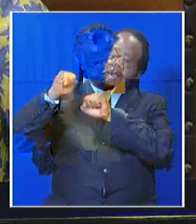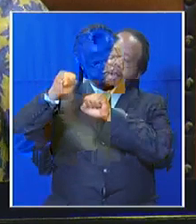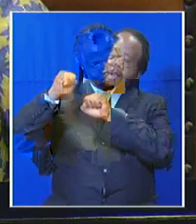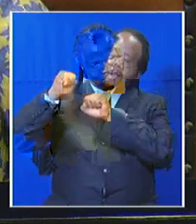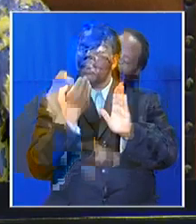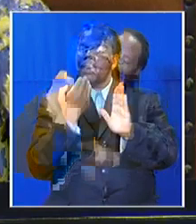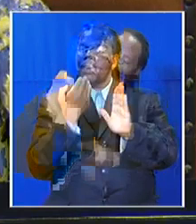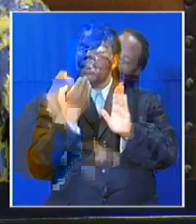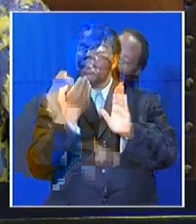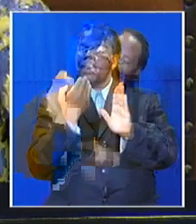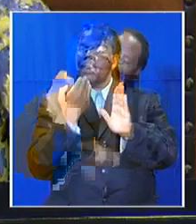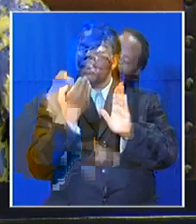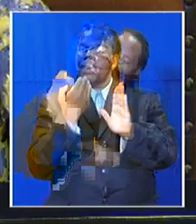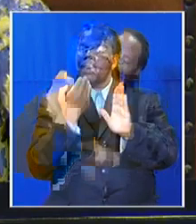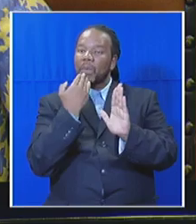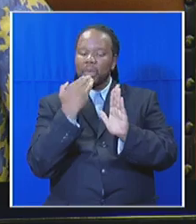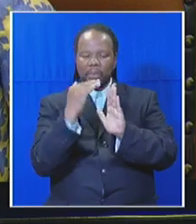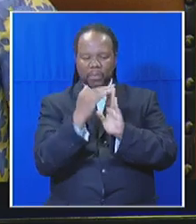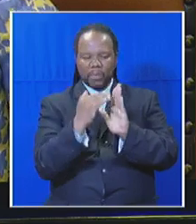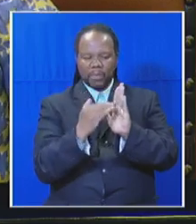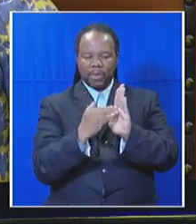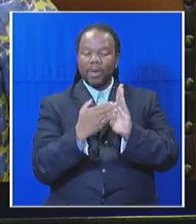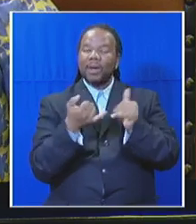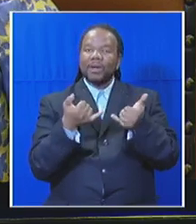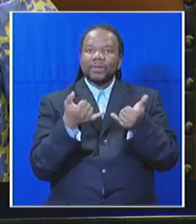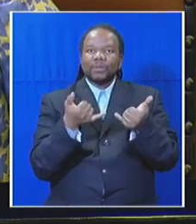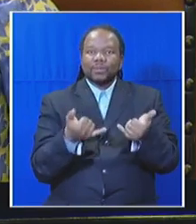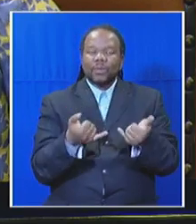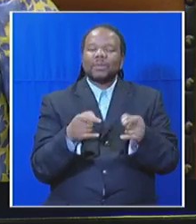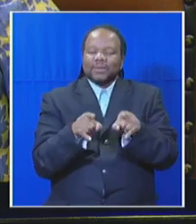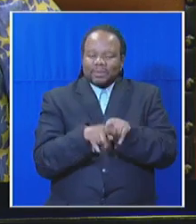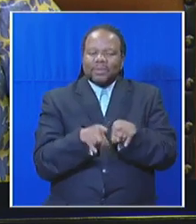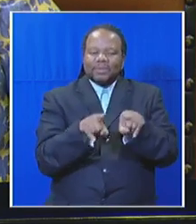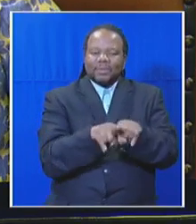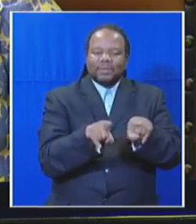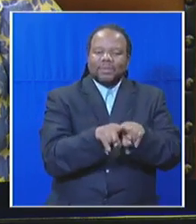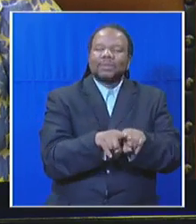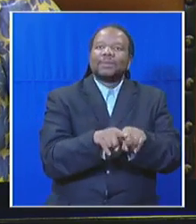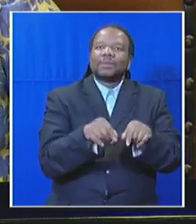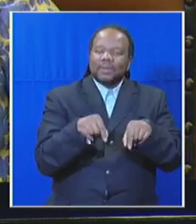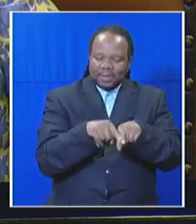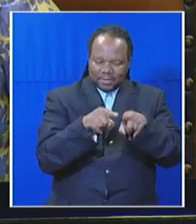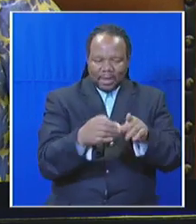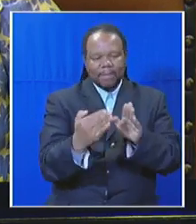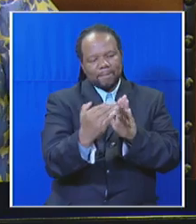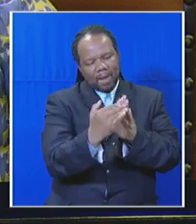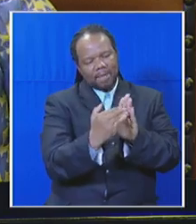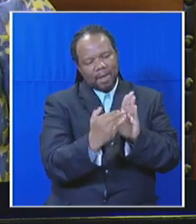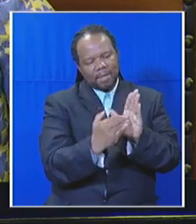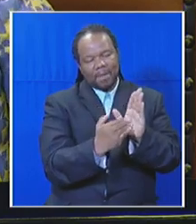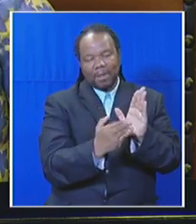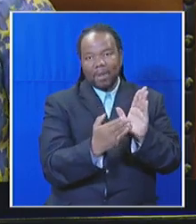and to this day, we've been following the sequence as reflected on